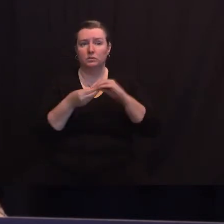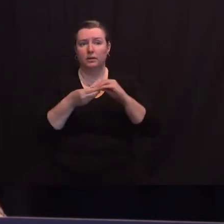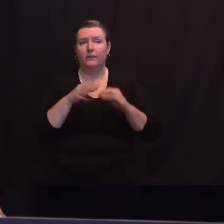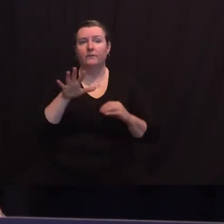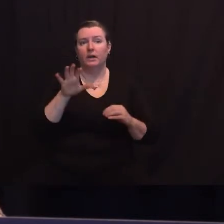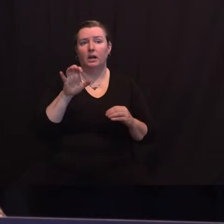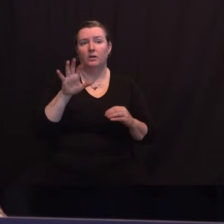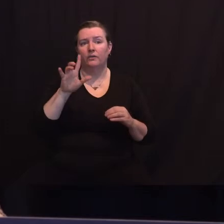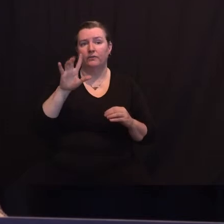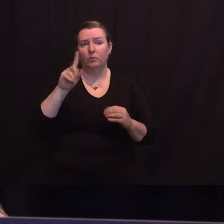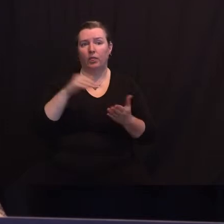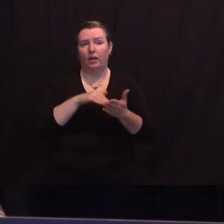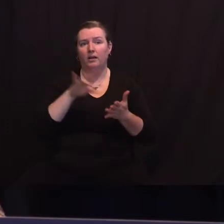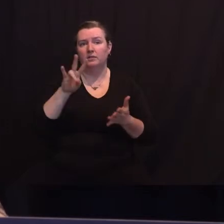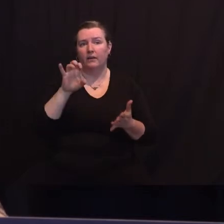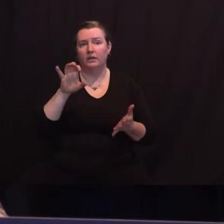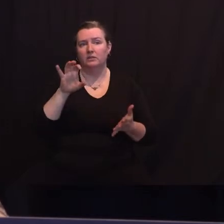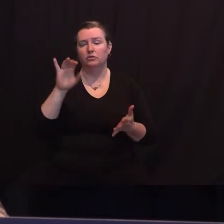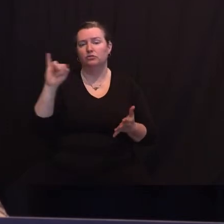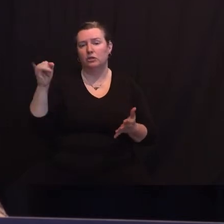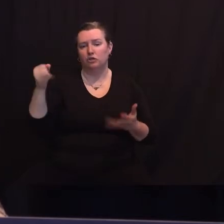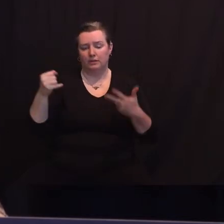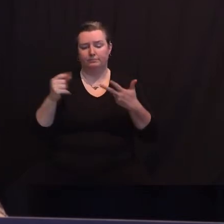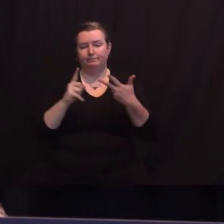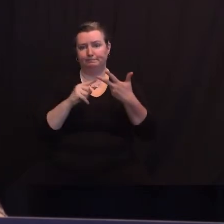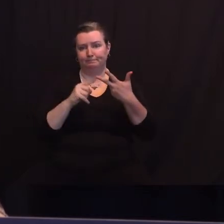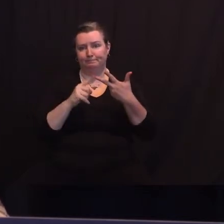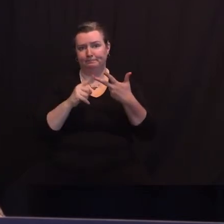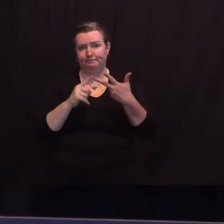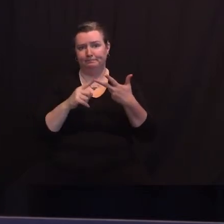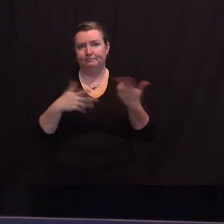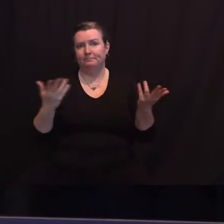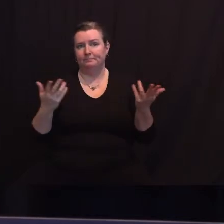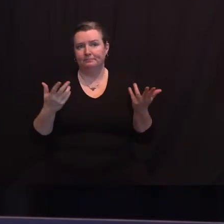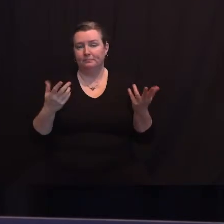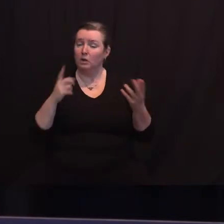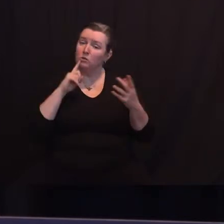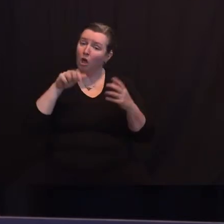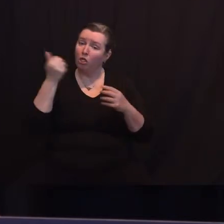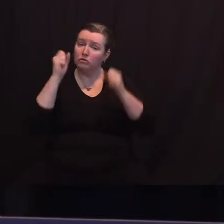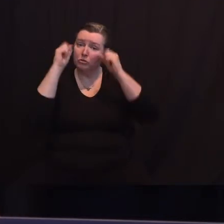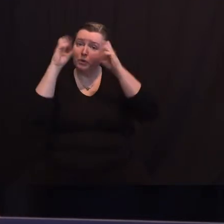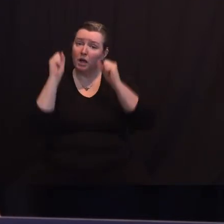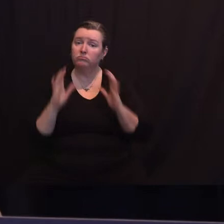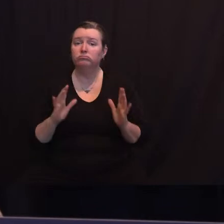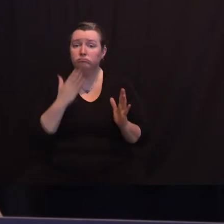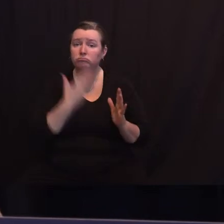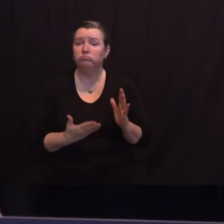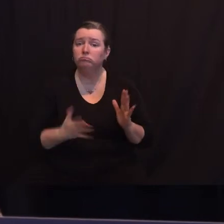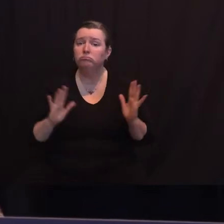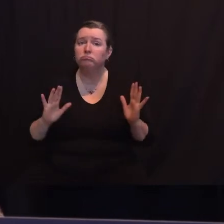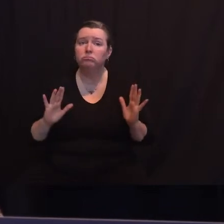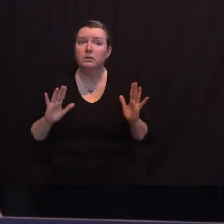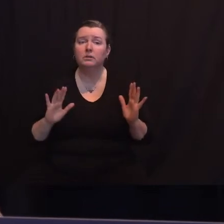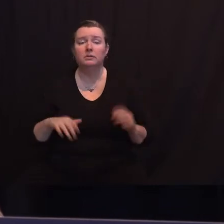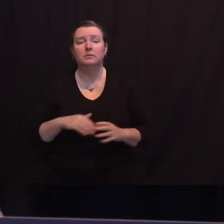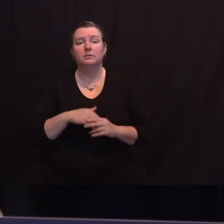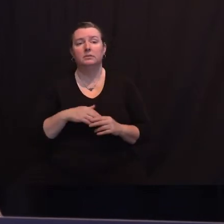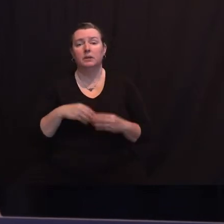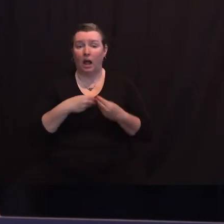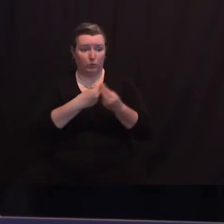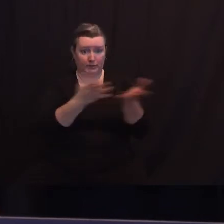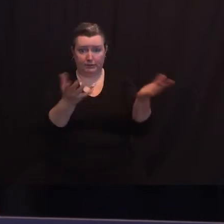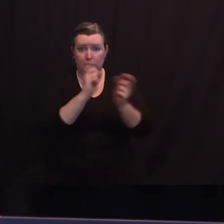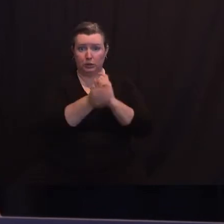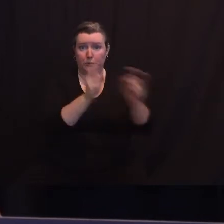51,700 J&J. So another good surprise. So the next question is, how do you allocate that? Well, first of all,